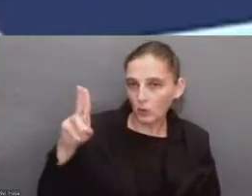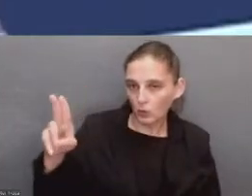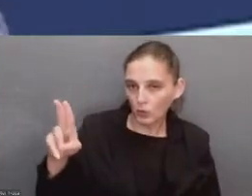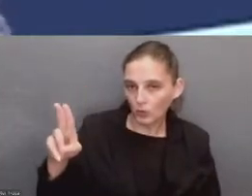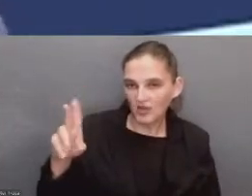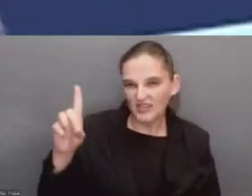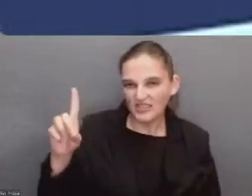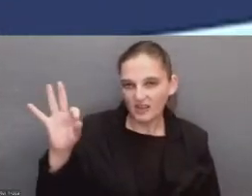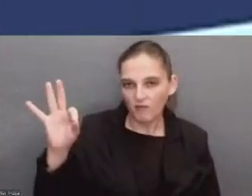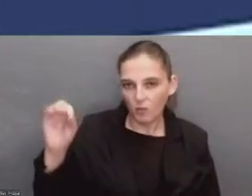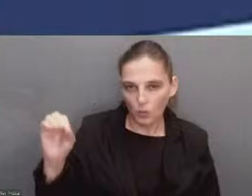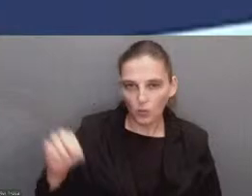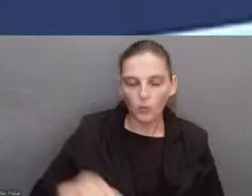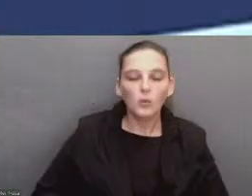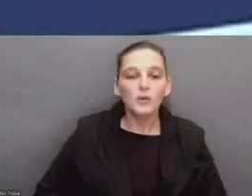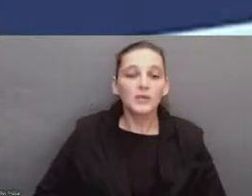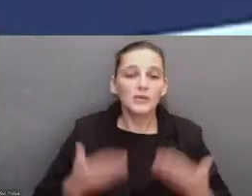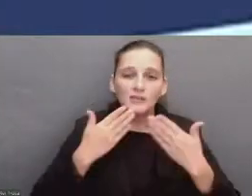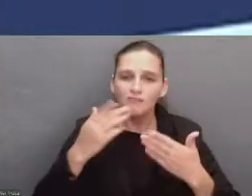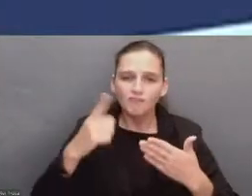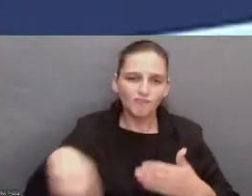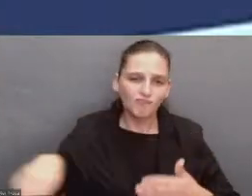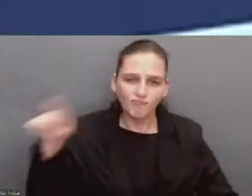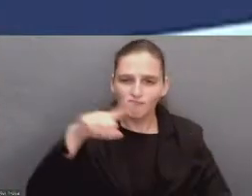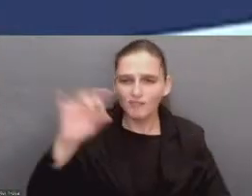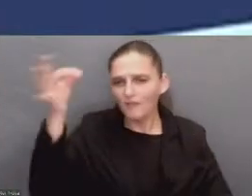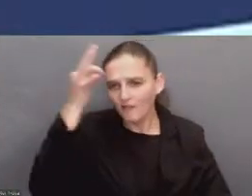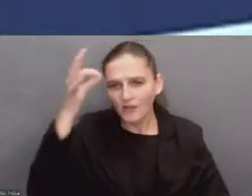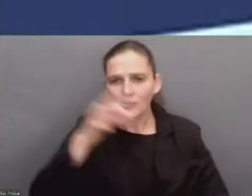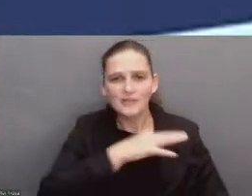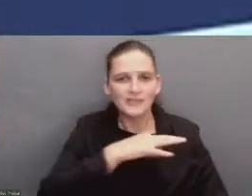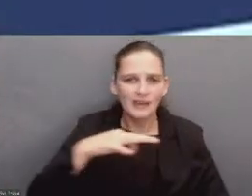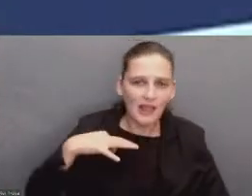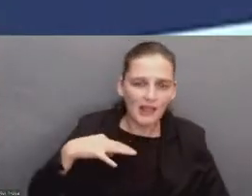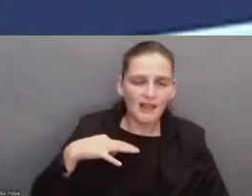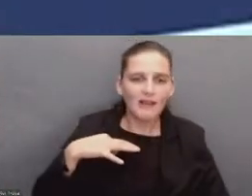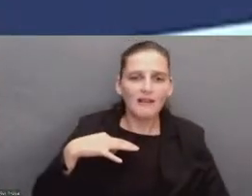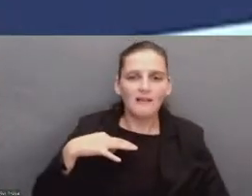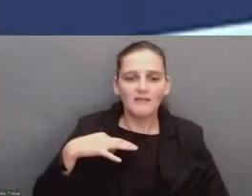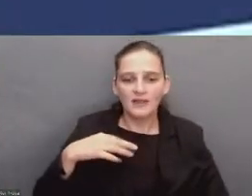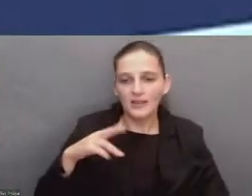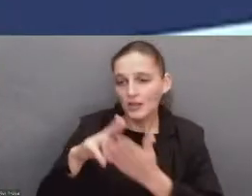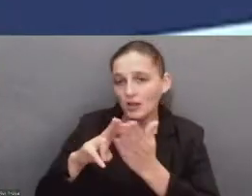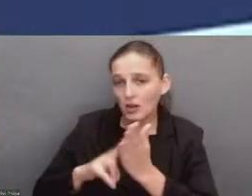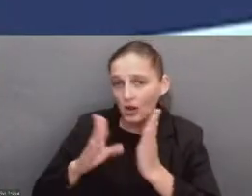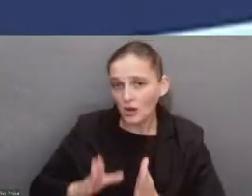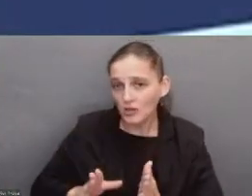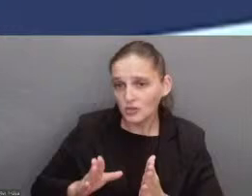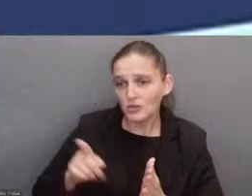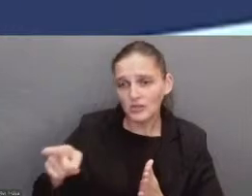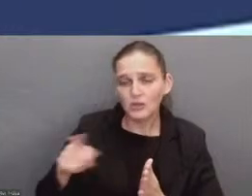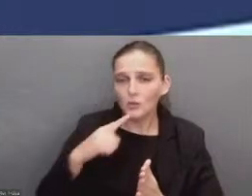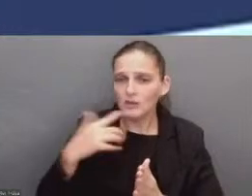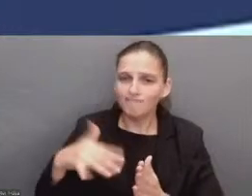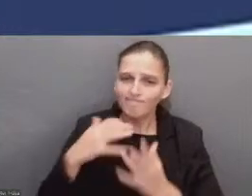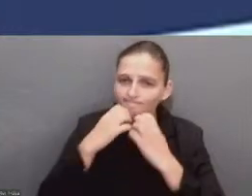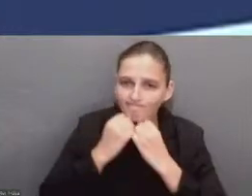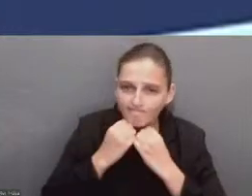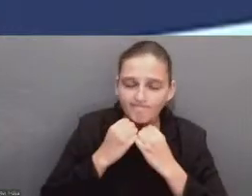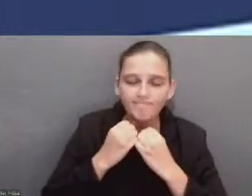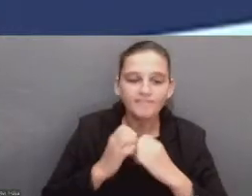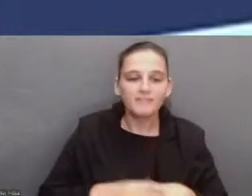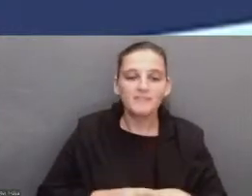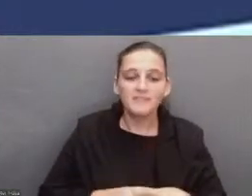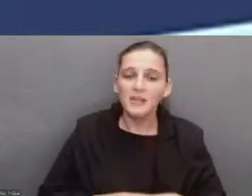to the entire federal staff team, and to the contractors who are invaluable as well. It takes so